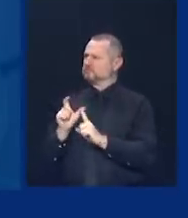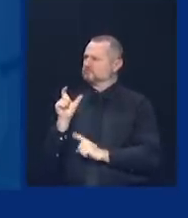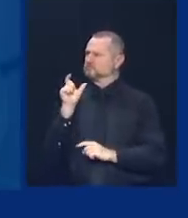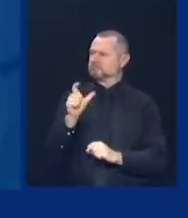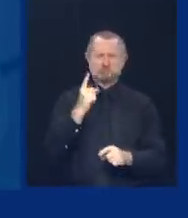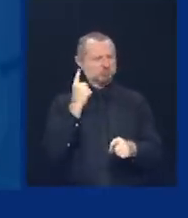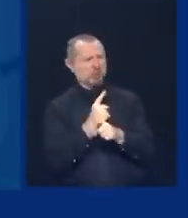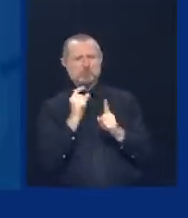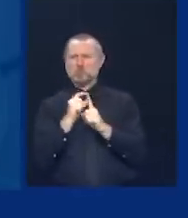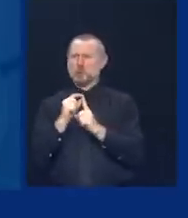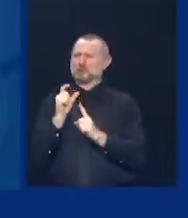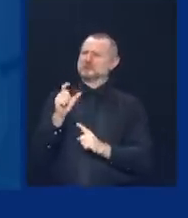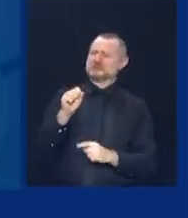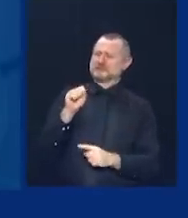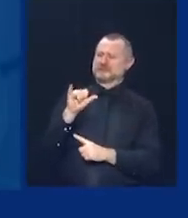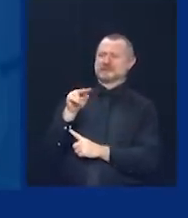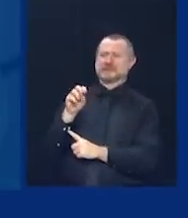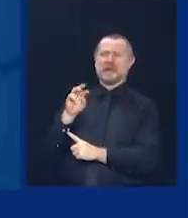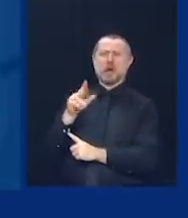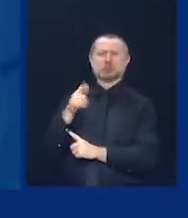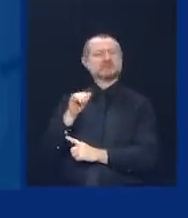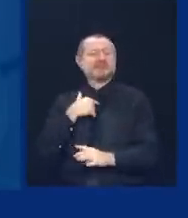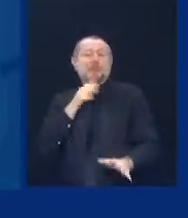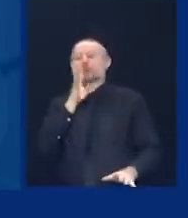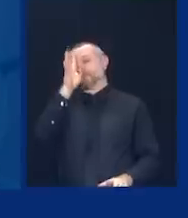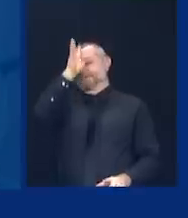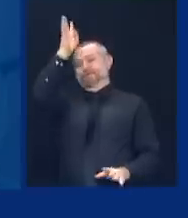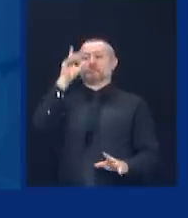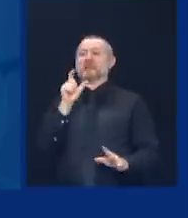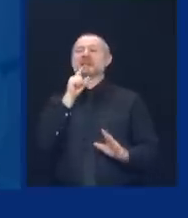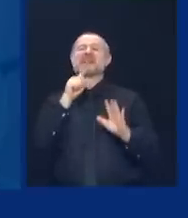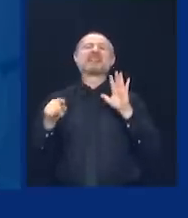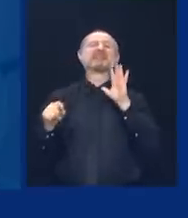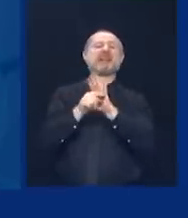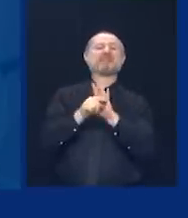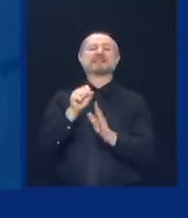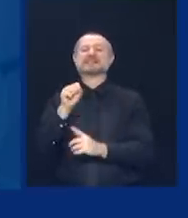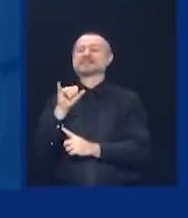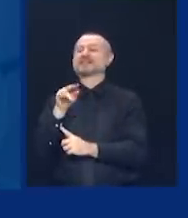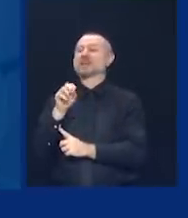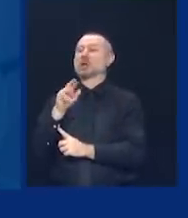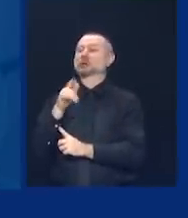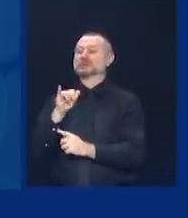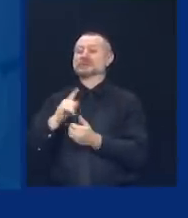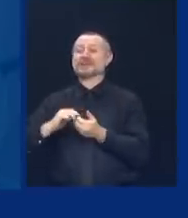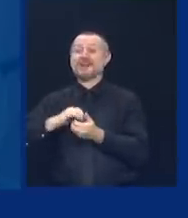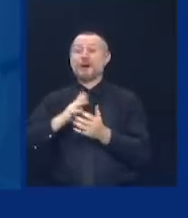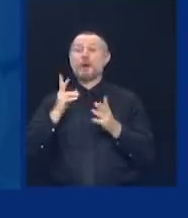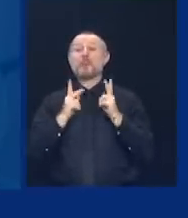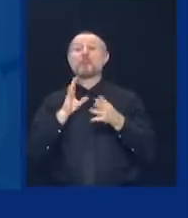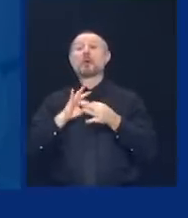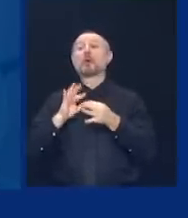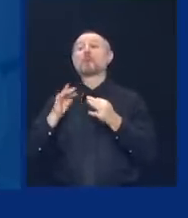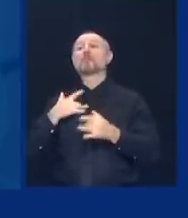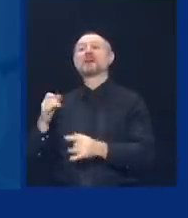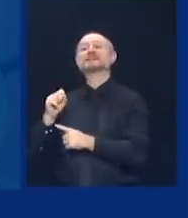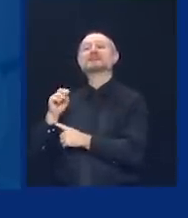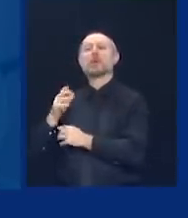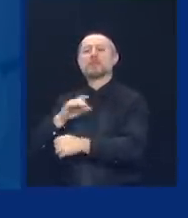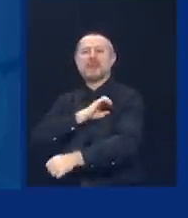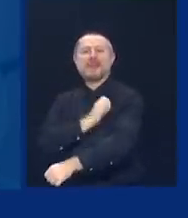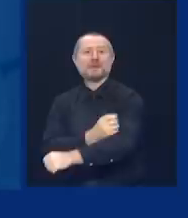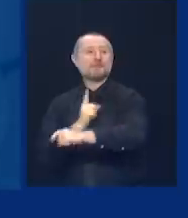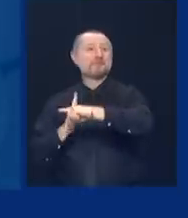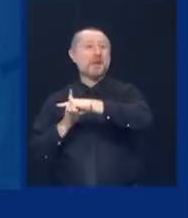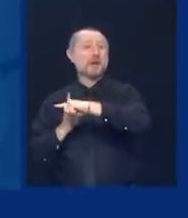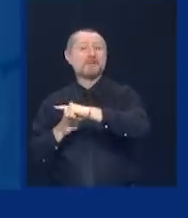think I made it up. A negative synergy. We normally talk about synergy with the implication that it's positive. There's also a